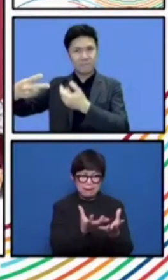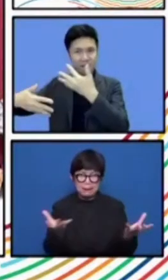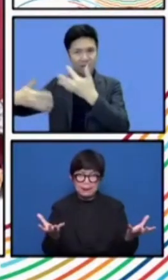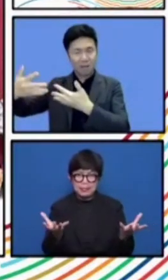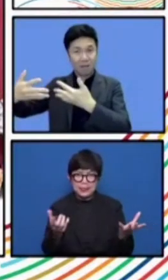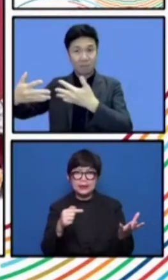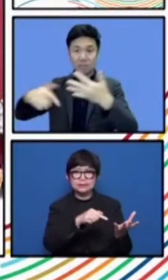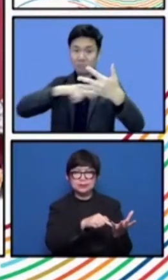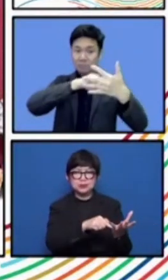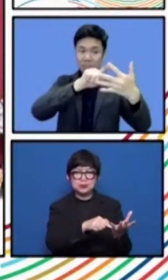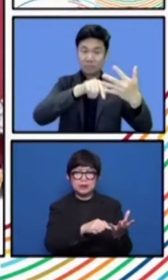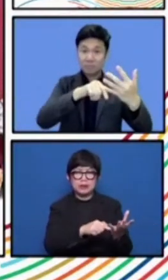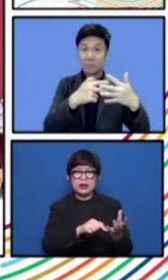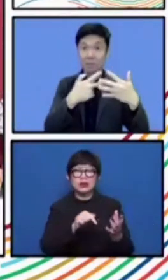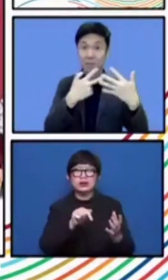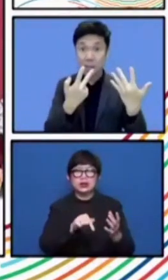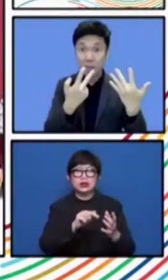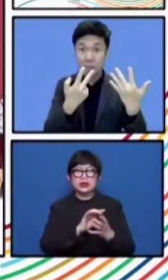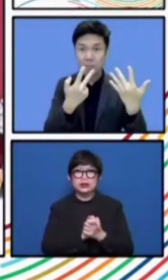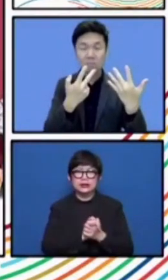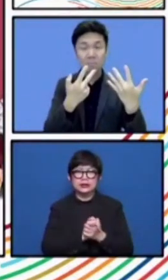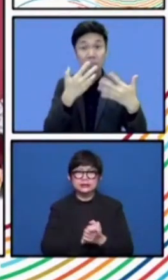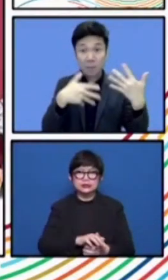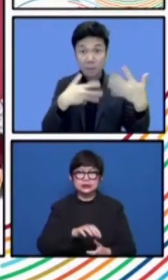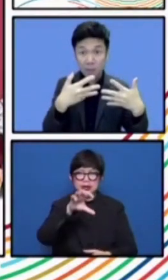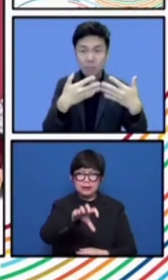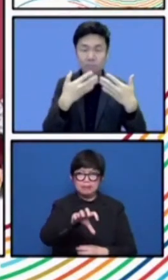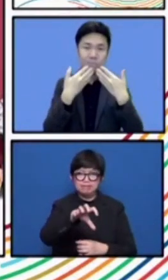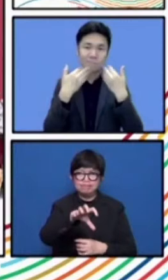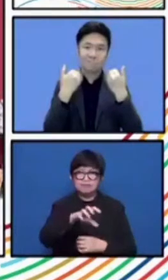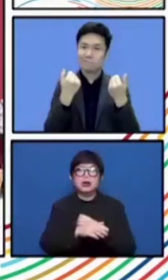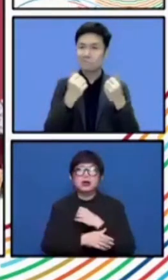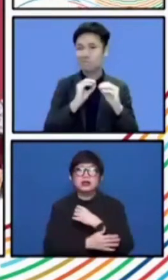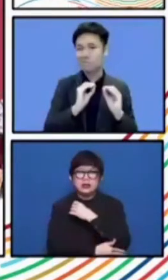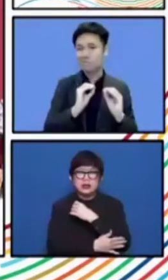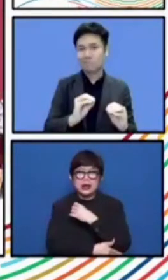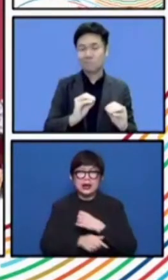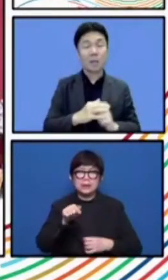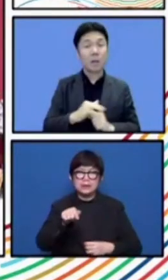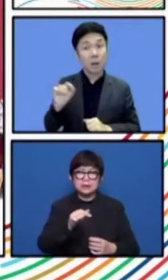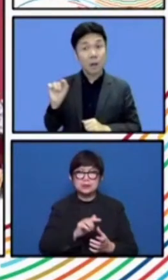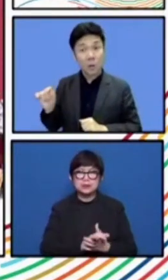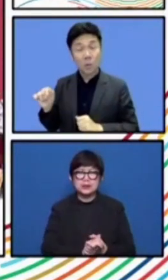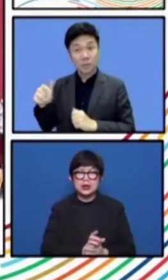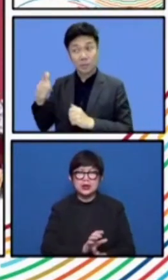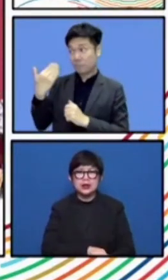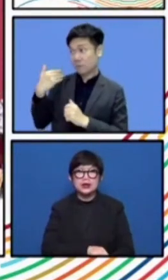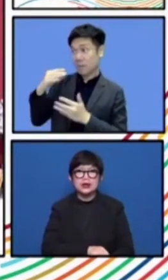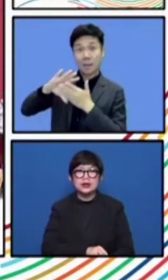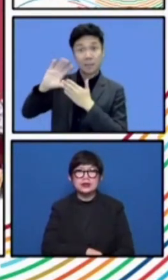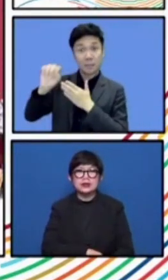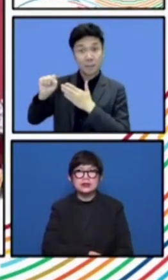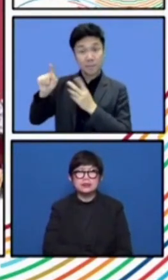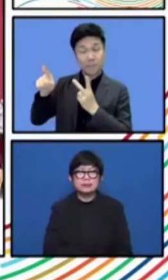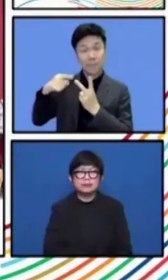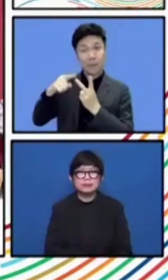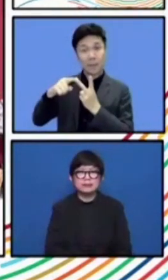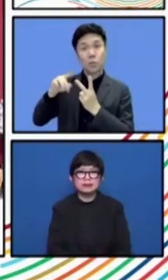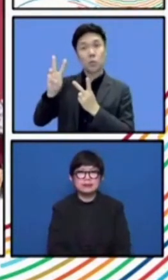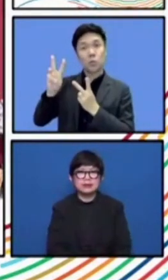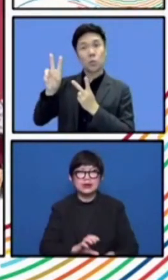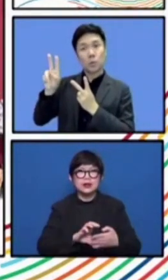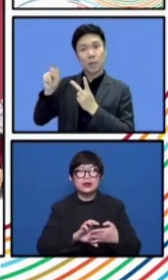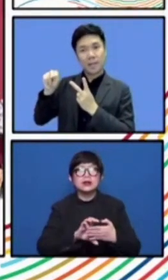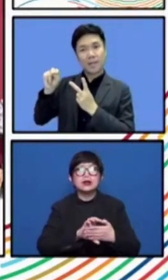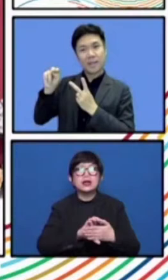regional level on the other hand separate reset analysis conducted by the s-cap and the unfpa have both found that